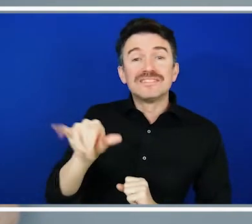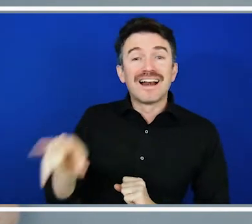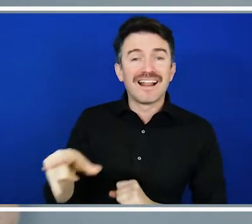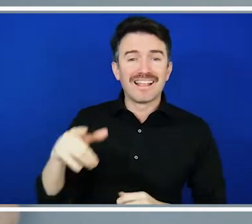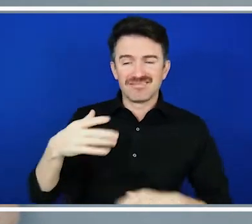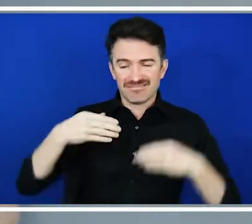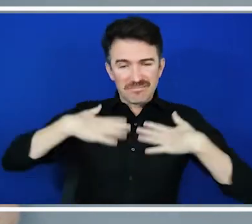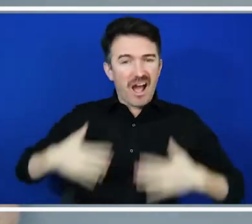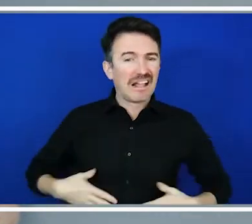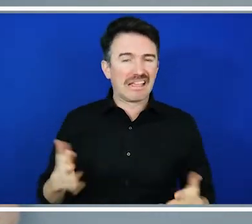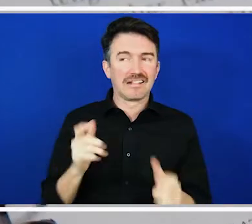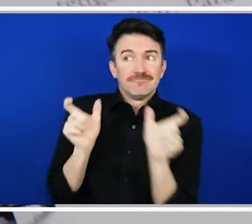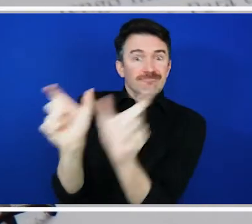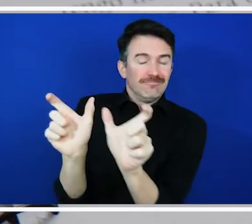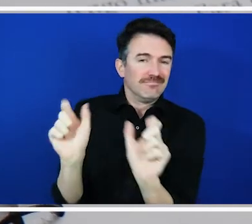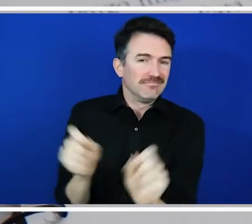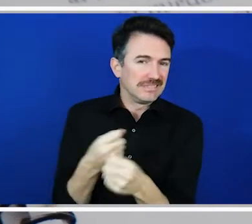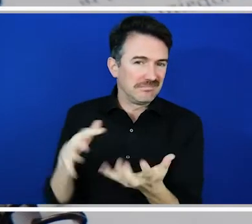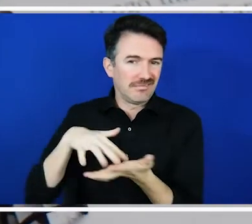is compromised.